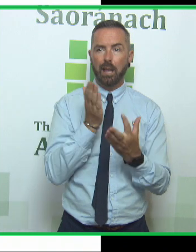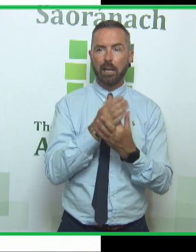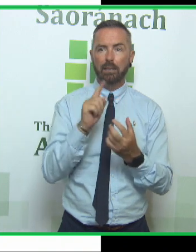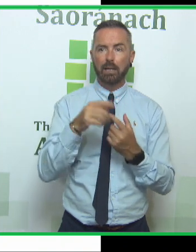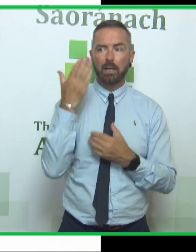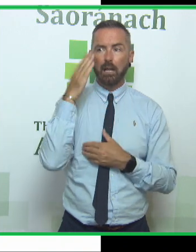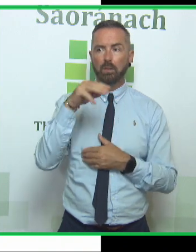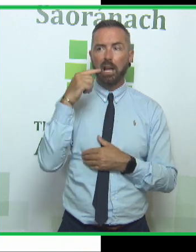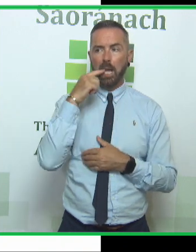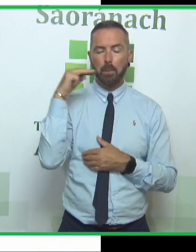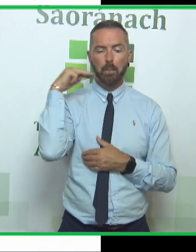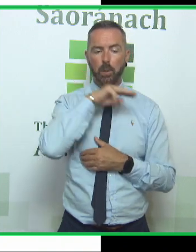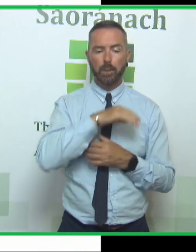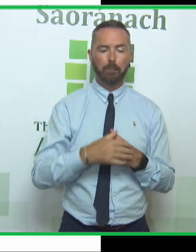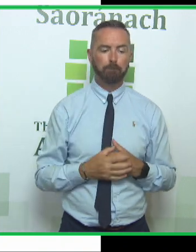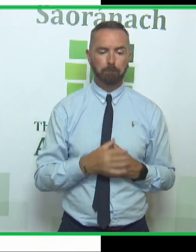very important.